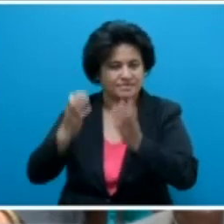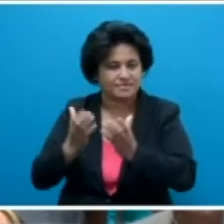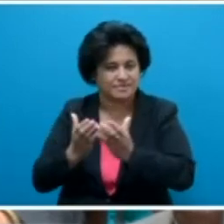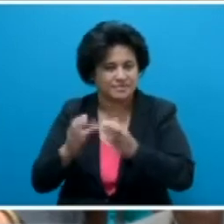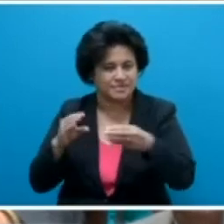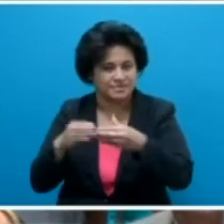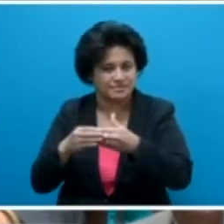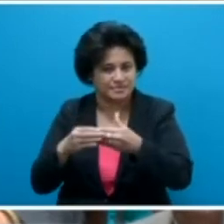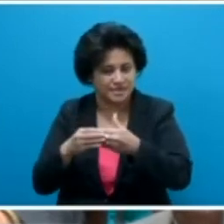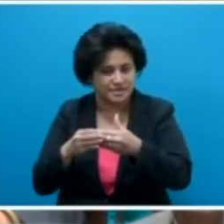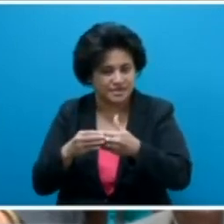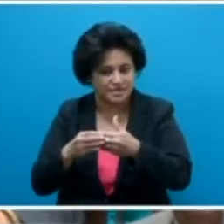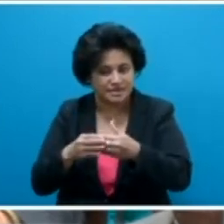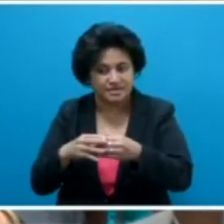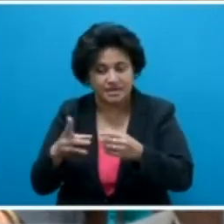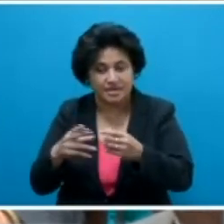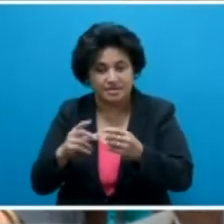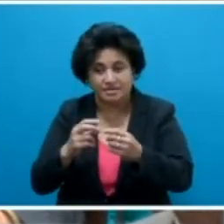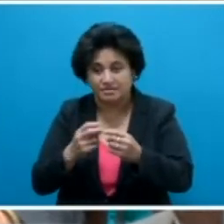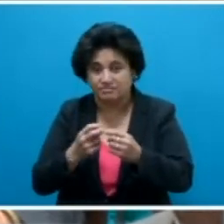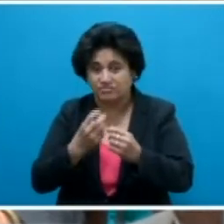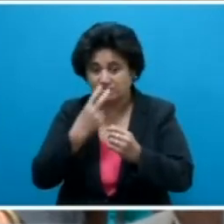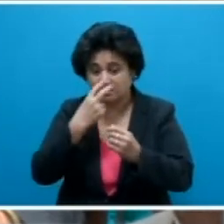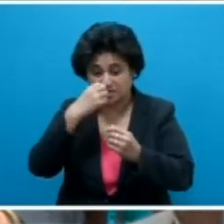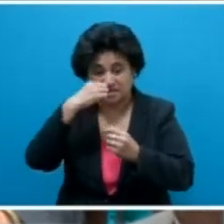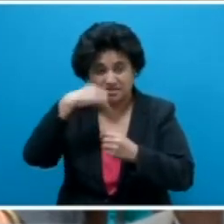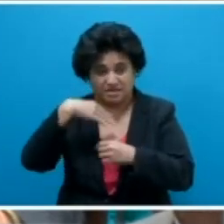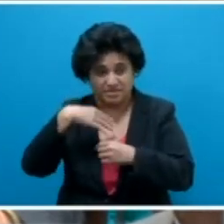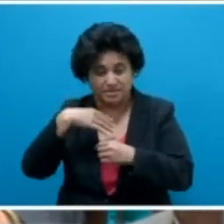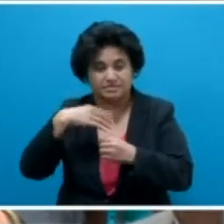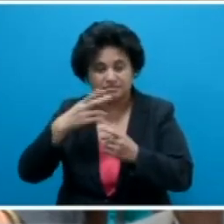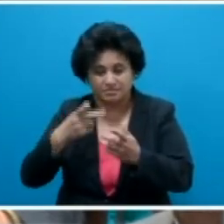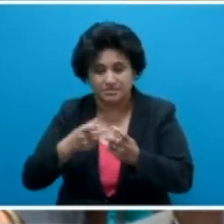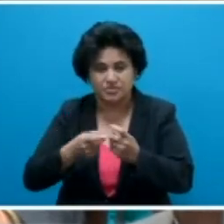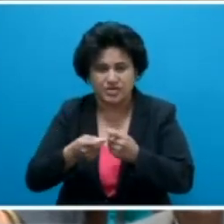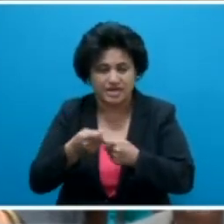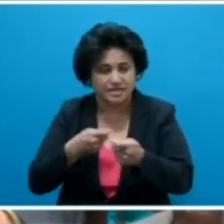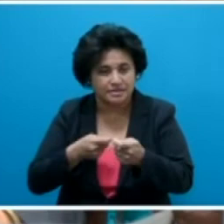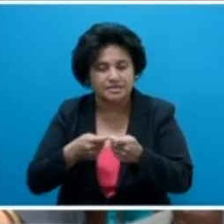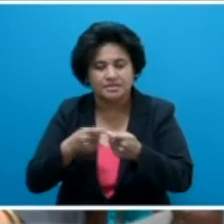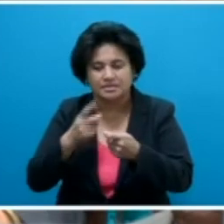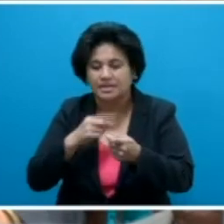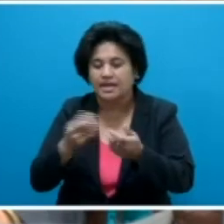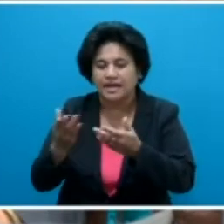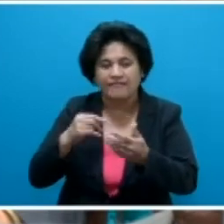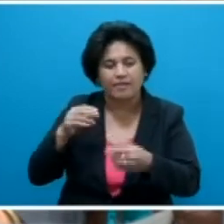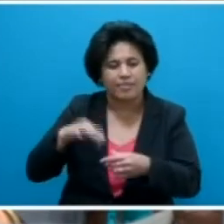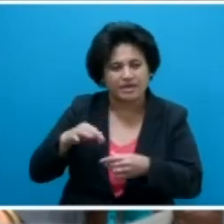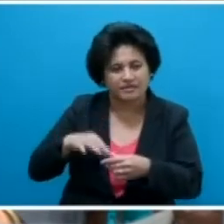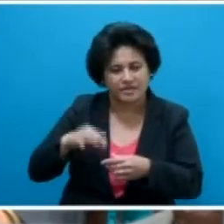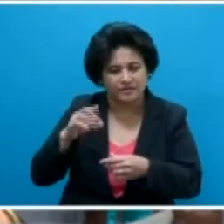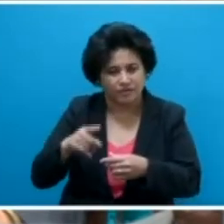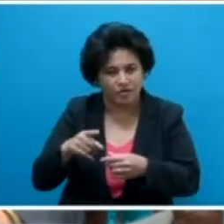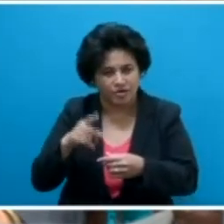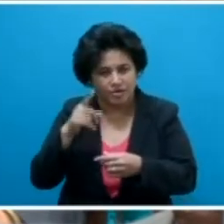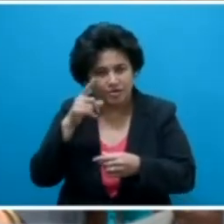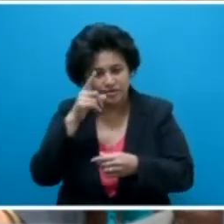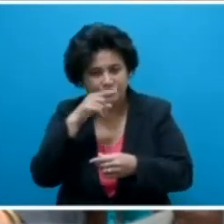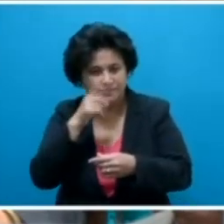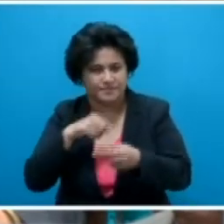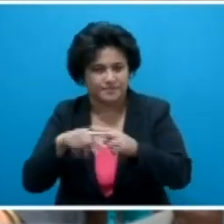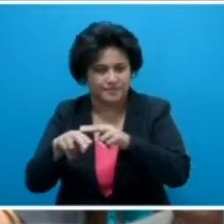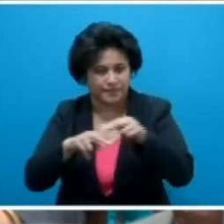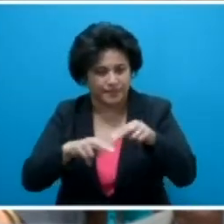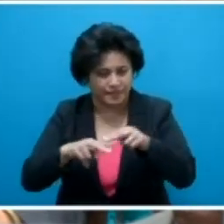Eventually, carbon trading could bring great benefits to our people and the environment, as this means that we could keep